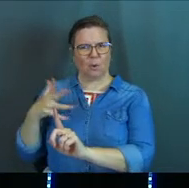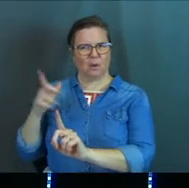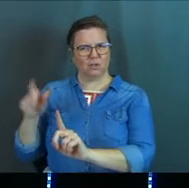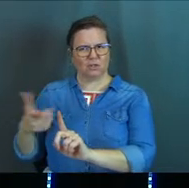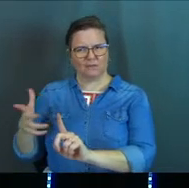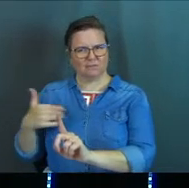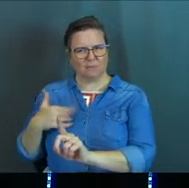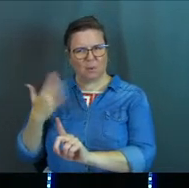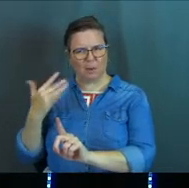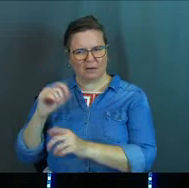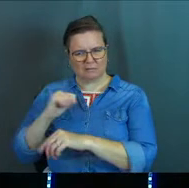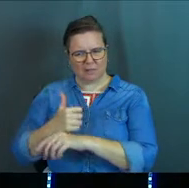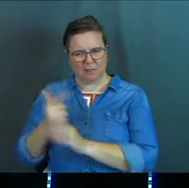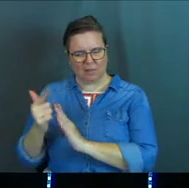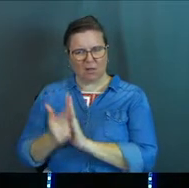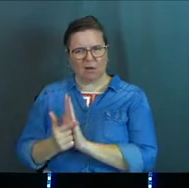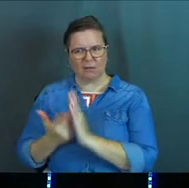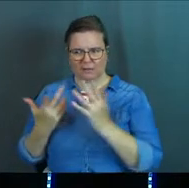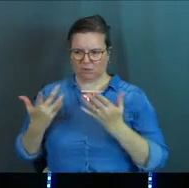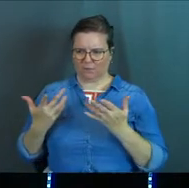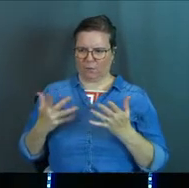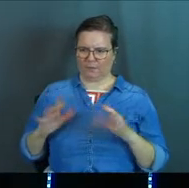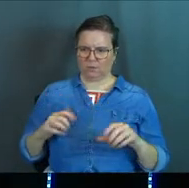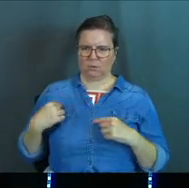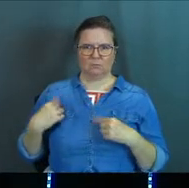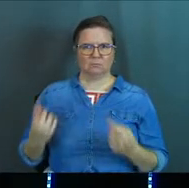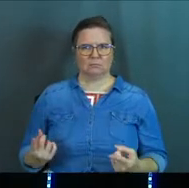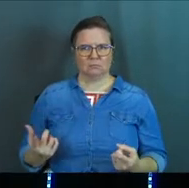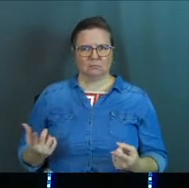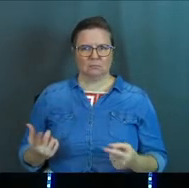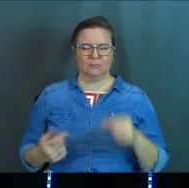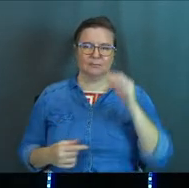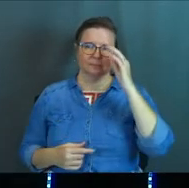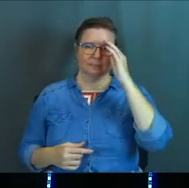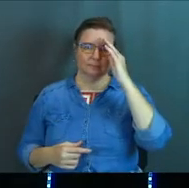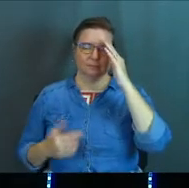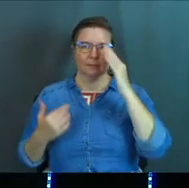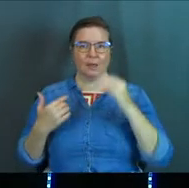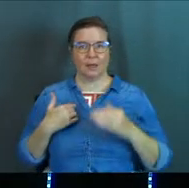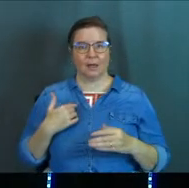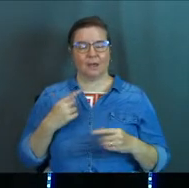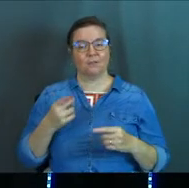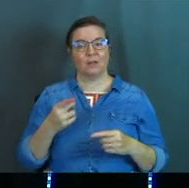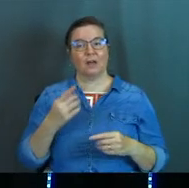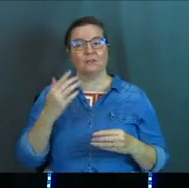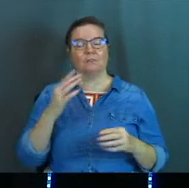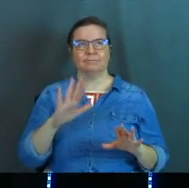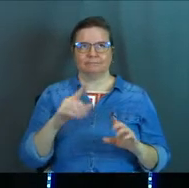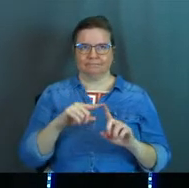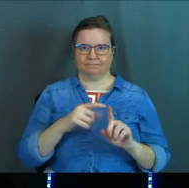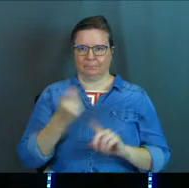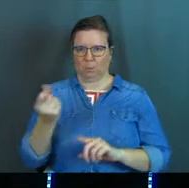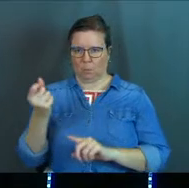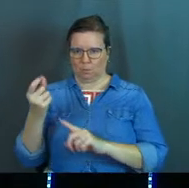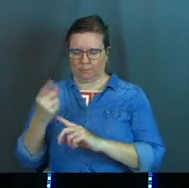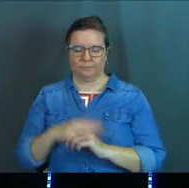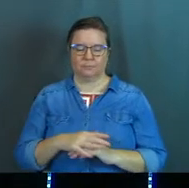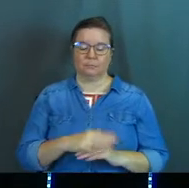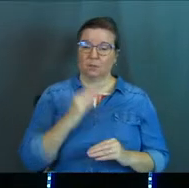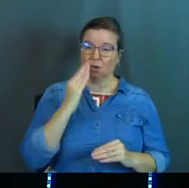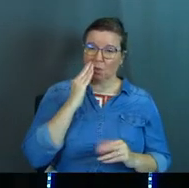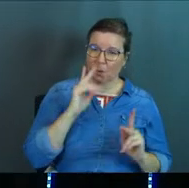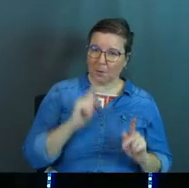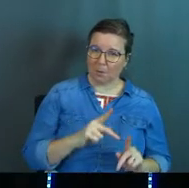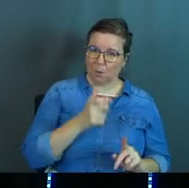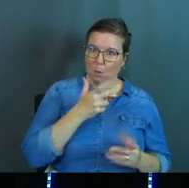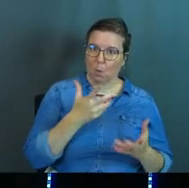guy? They should have already been bowing. So do you ever know anybody who really